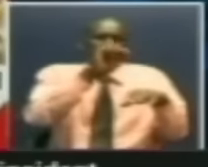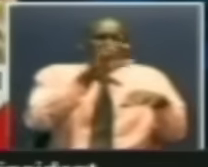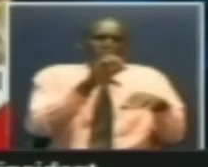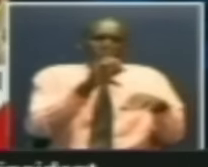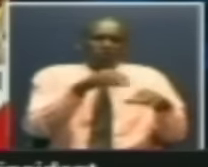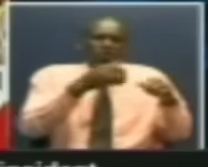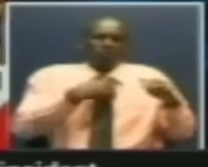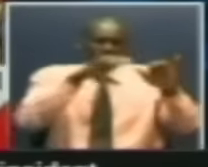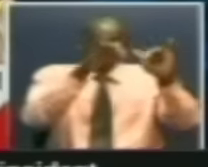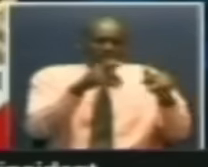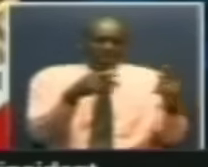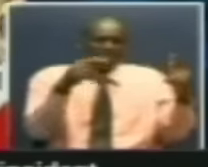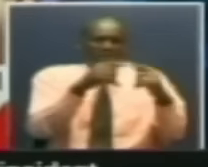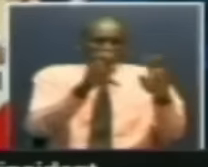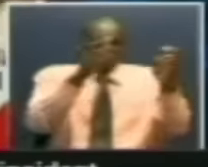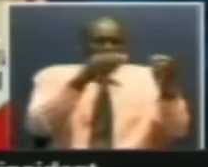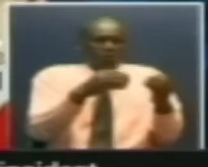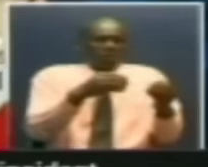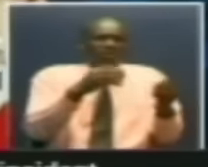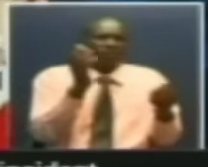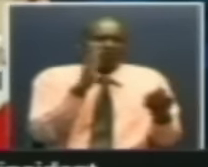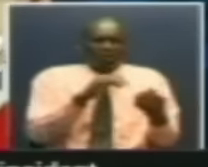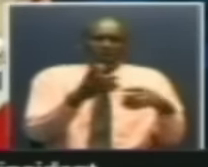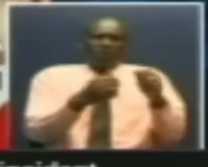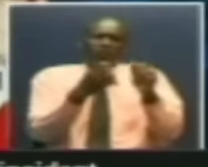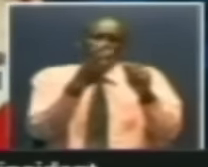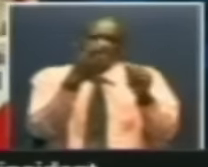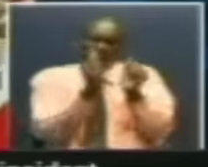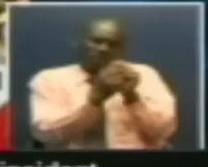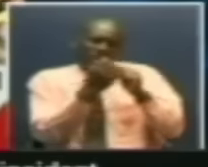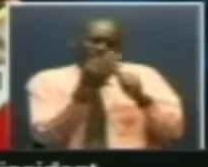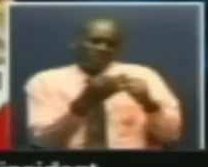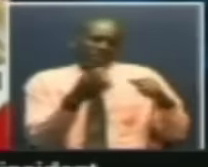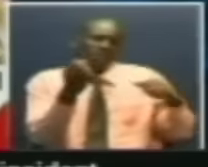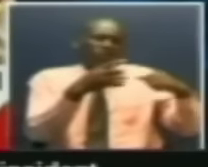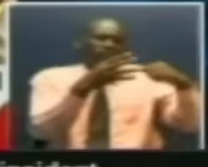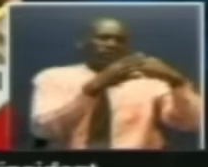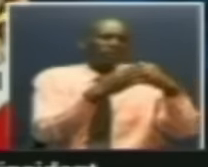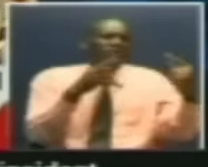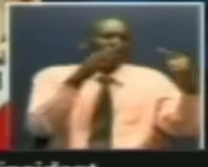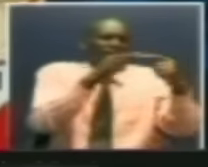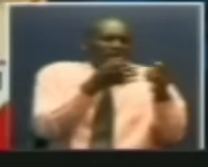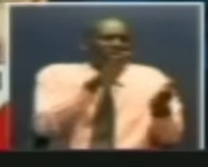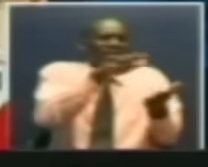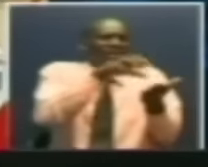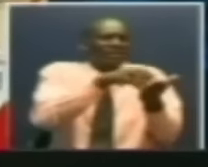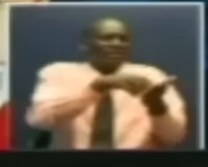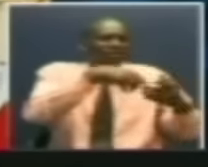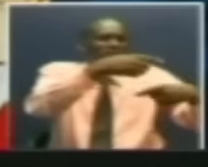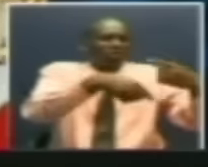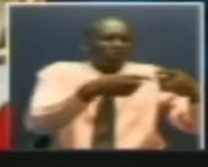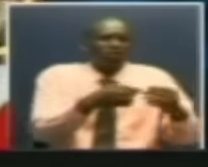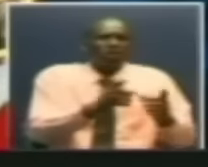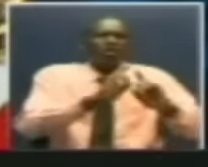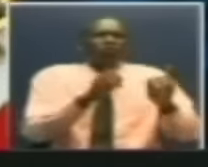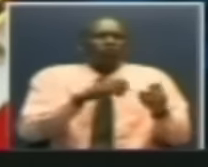matter is completed. Right. So from 2013, September, up to now, his case has been going on. Okay. He was